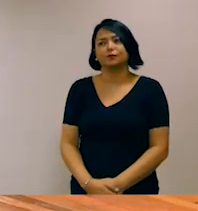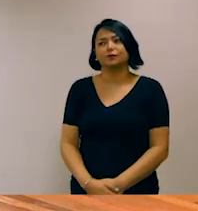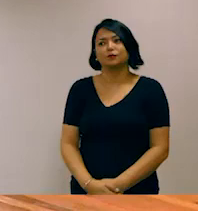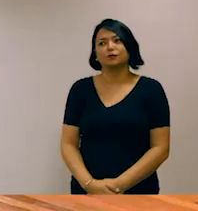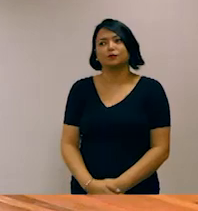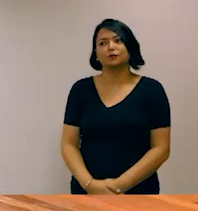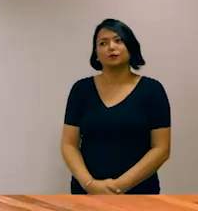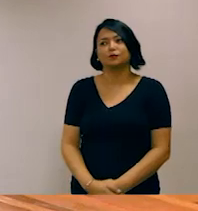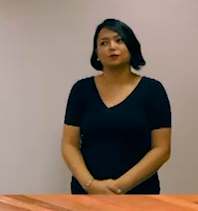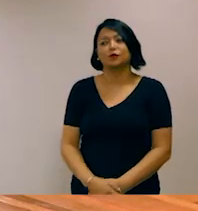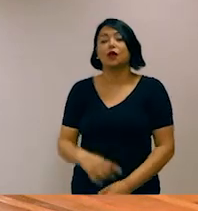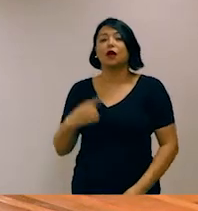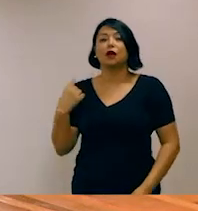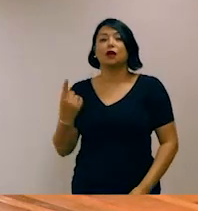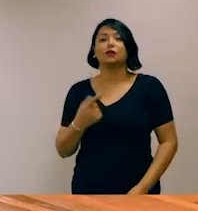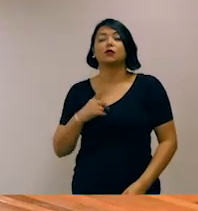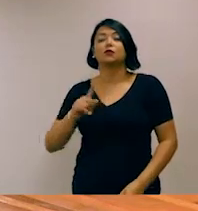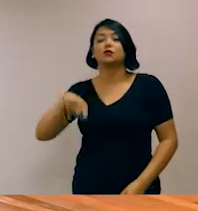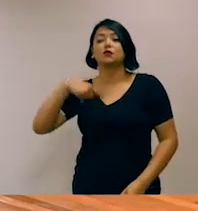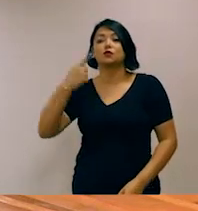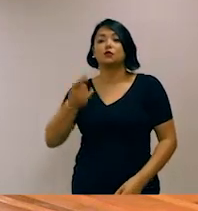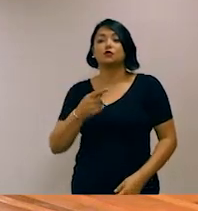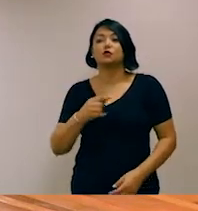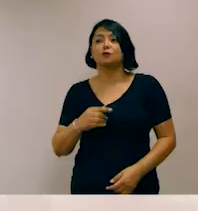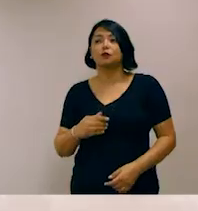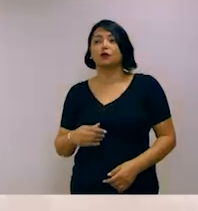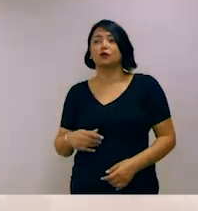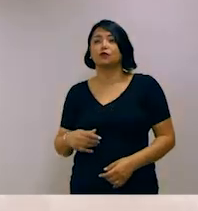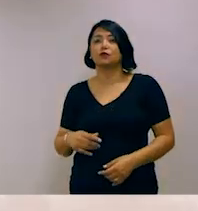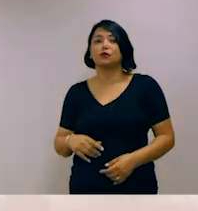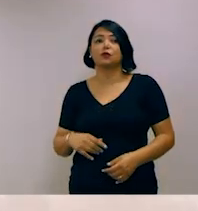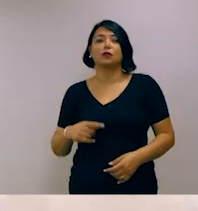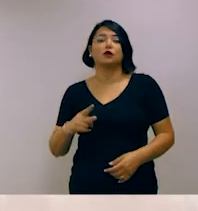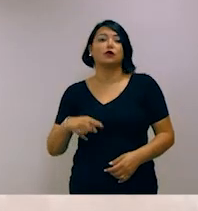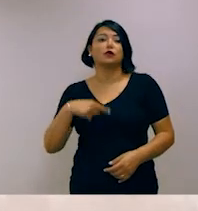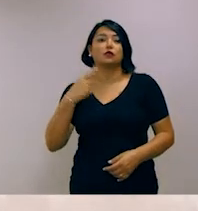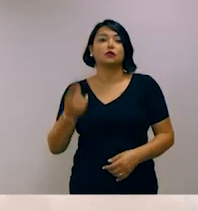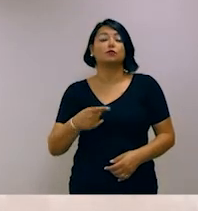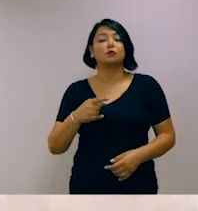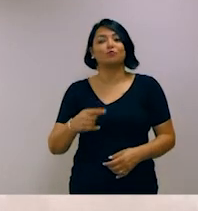So we have the next steps that we're going to take.